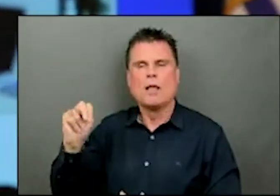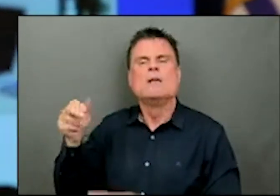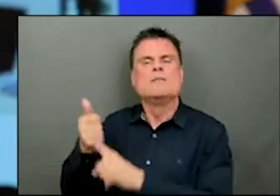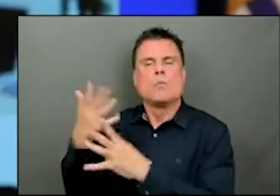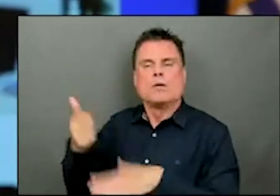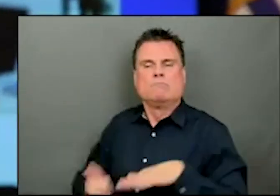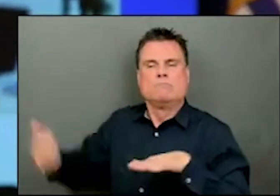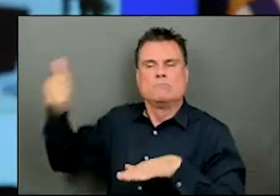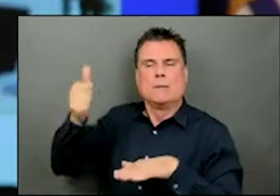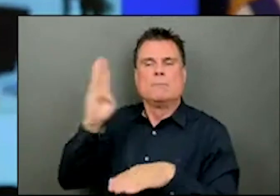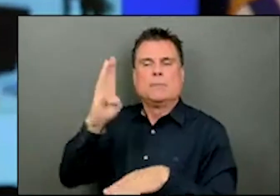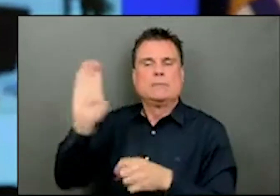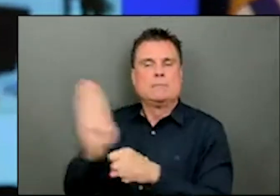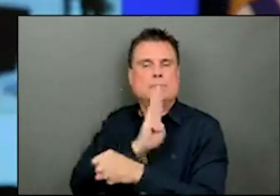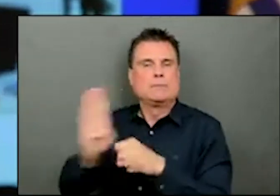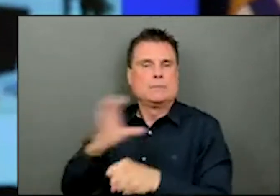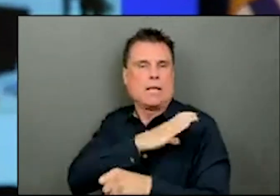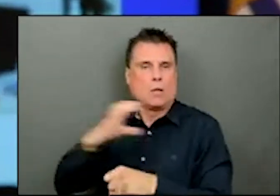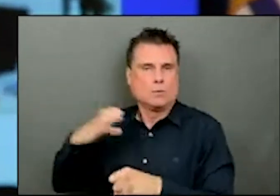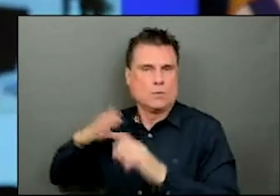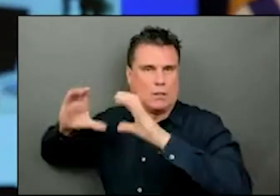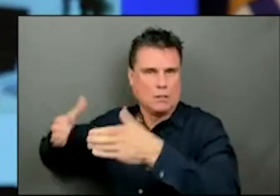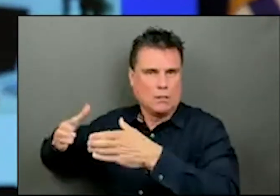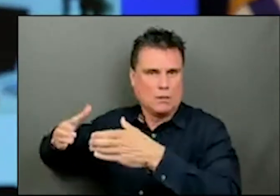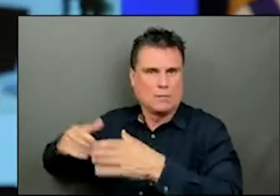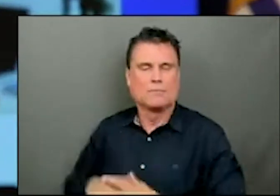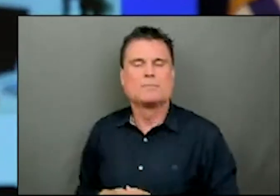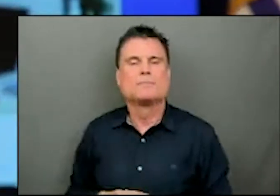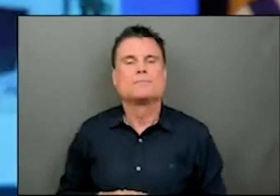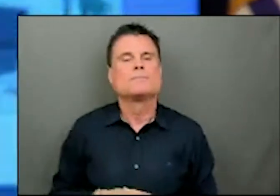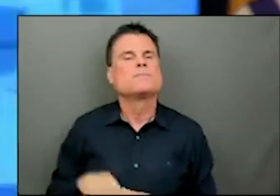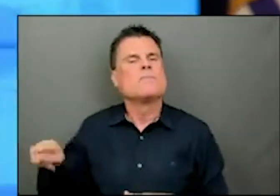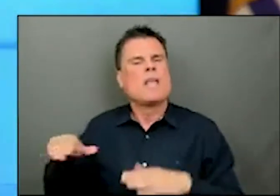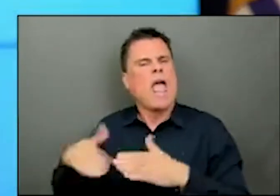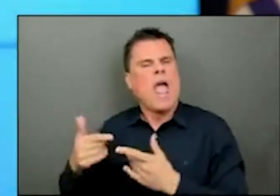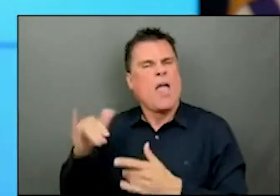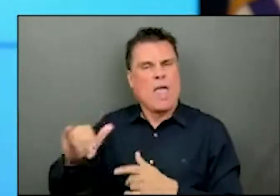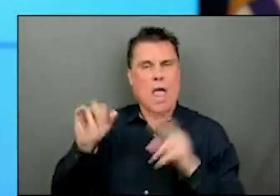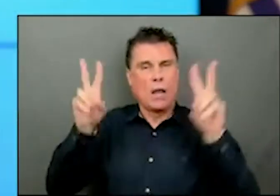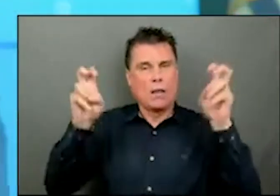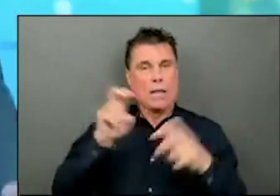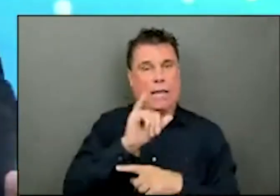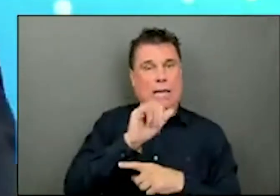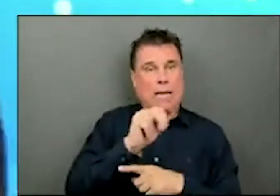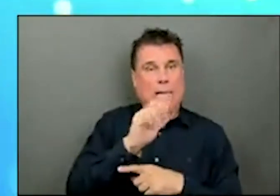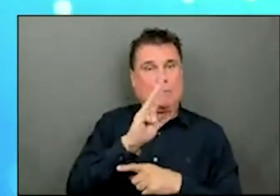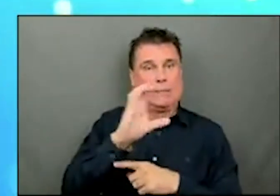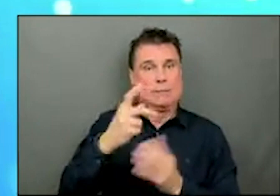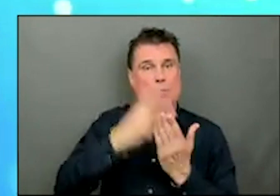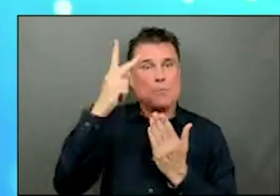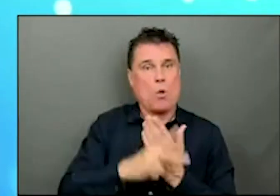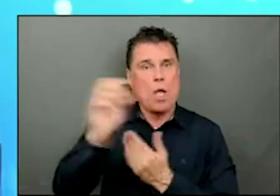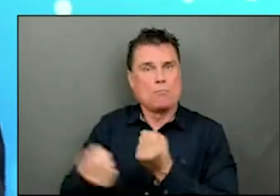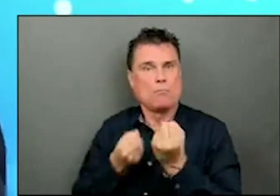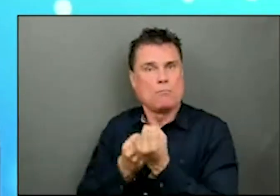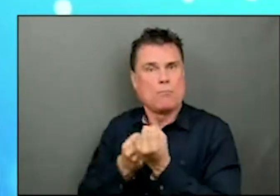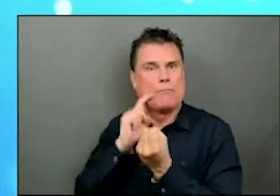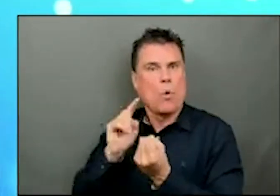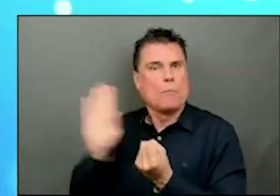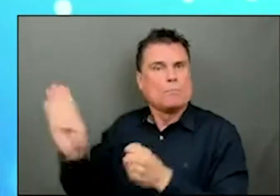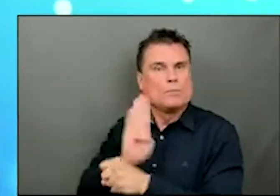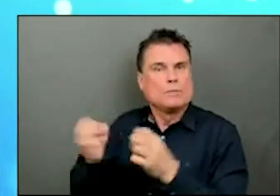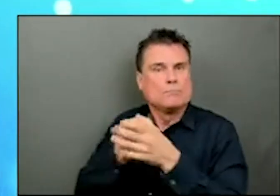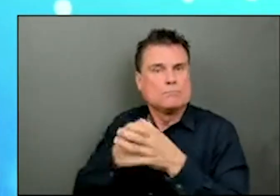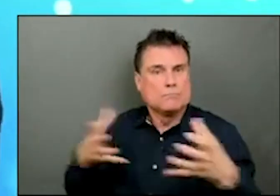how InBC can support further growth in the business sector. So over to you, Greg. Well, thanks so much, Minister, for including